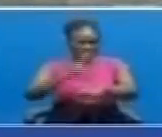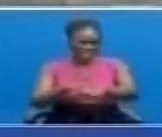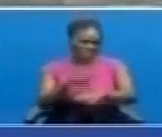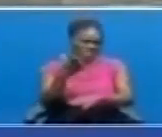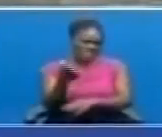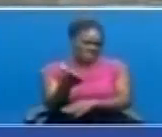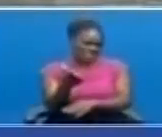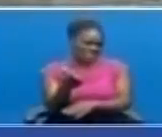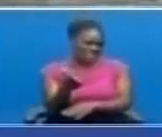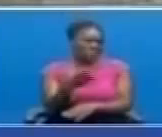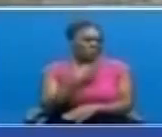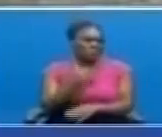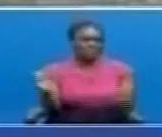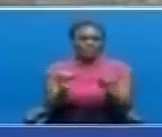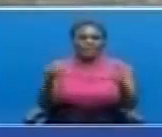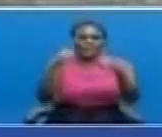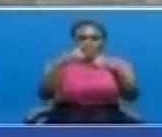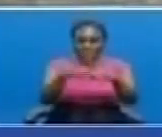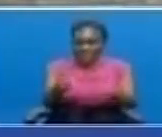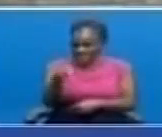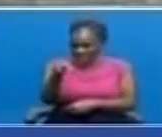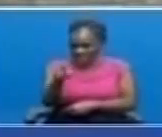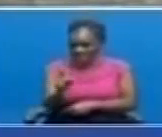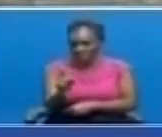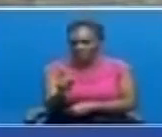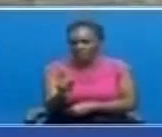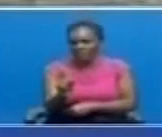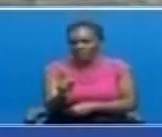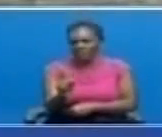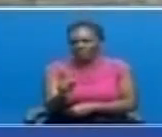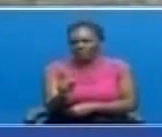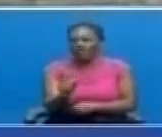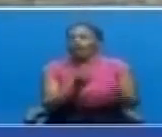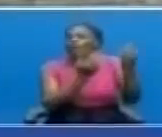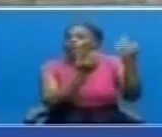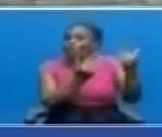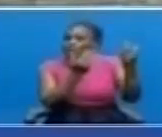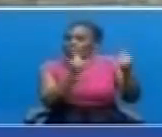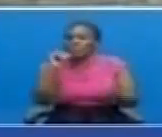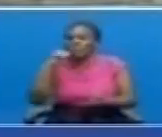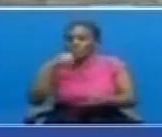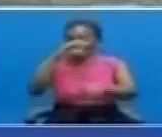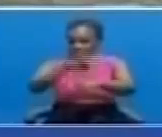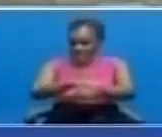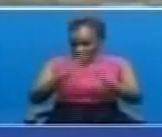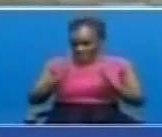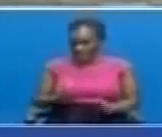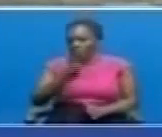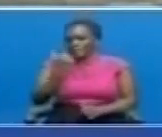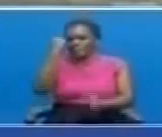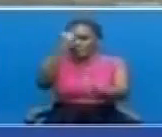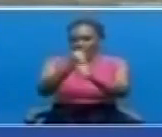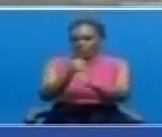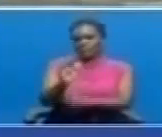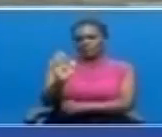be as they could have wished. But for the Slam Boys, as they are popularly known, they are hoping their new acquisitions will help them better their